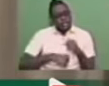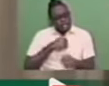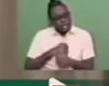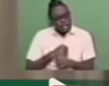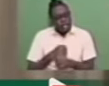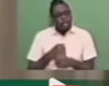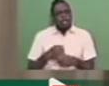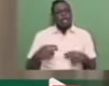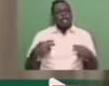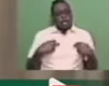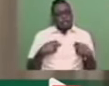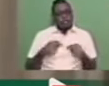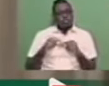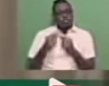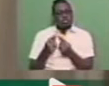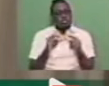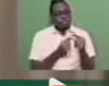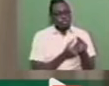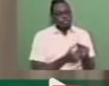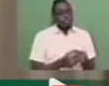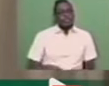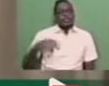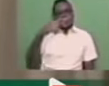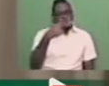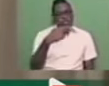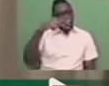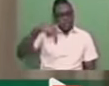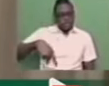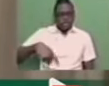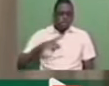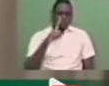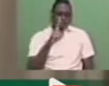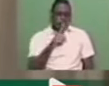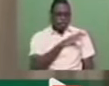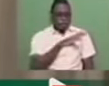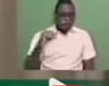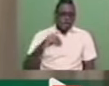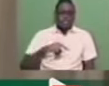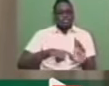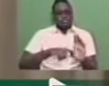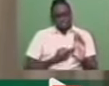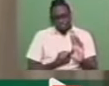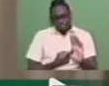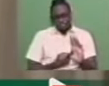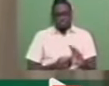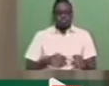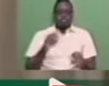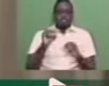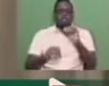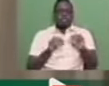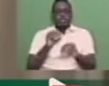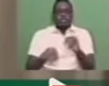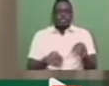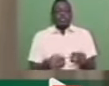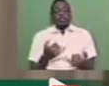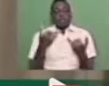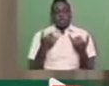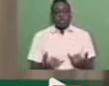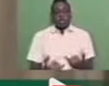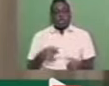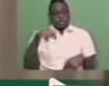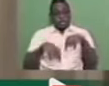of the replacements for Petrotrin, said that they had earned $5.4 billion in its first 10 months of operations. Well, you know, that sounds